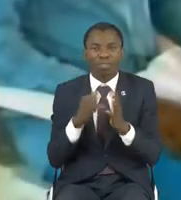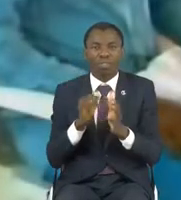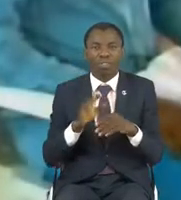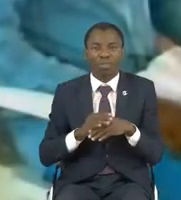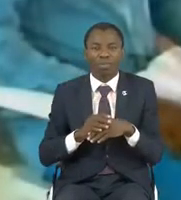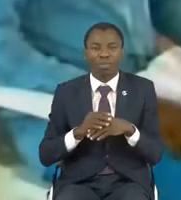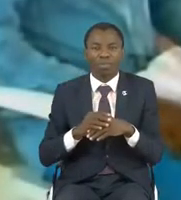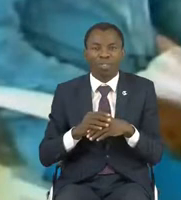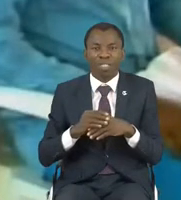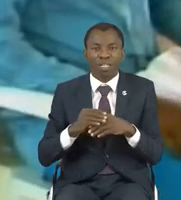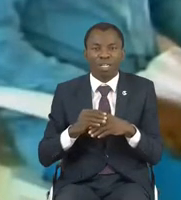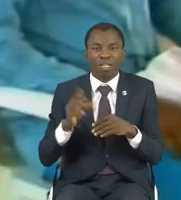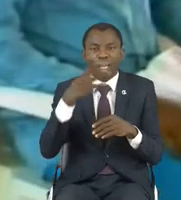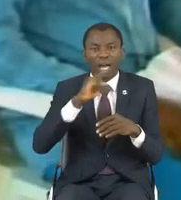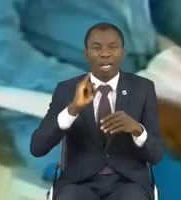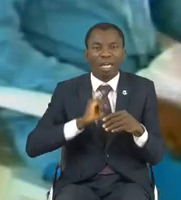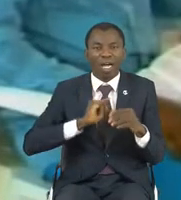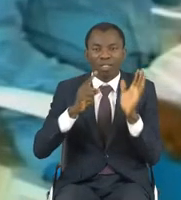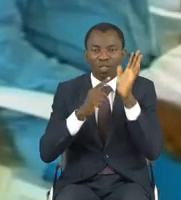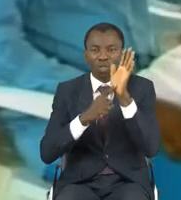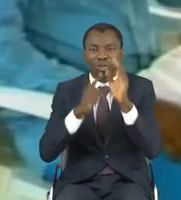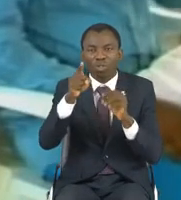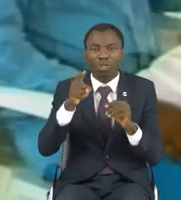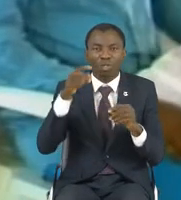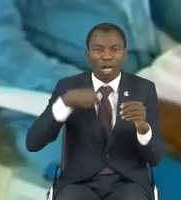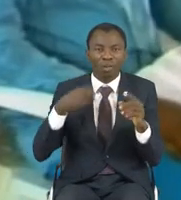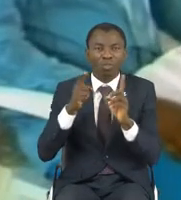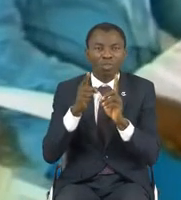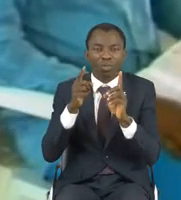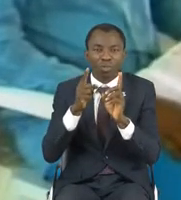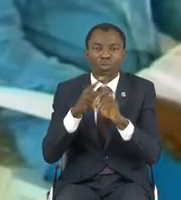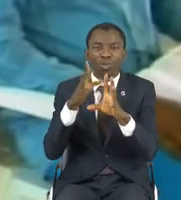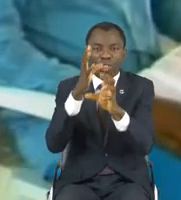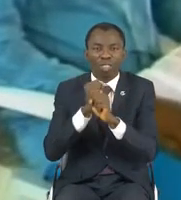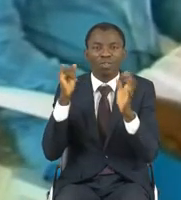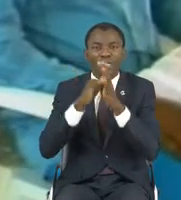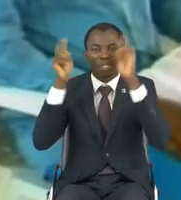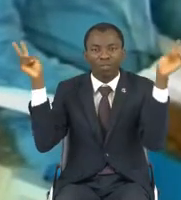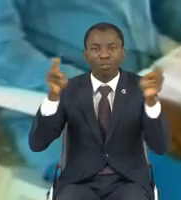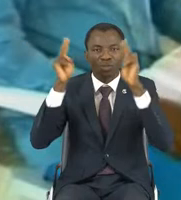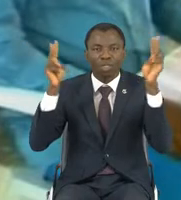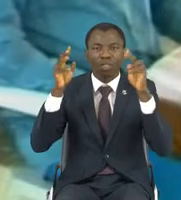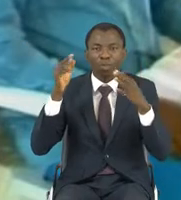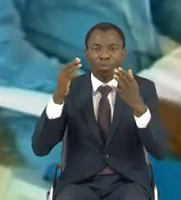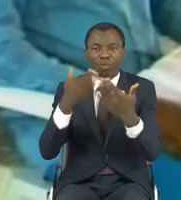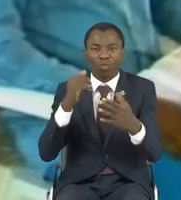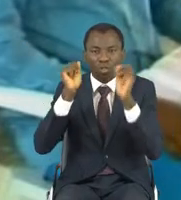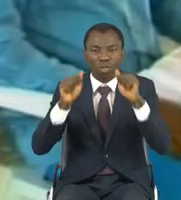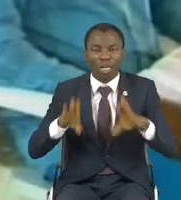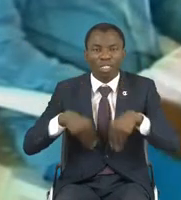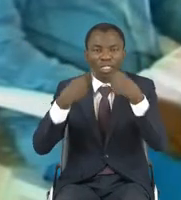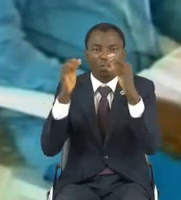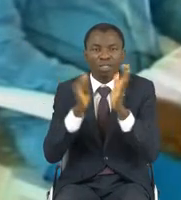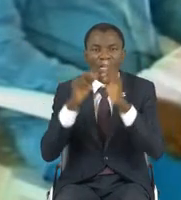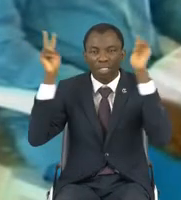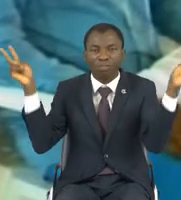No, you cannot. You have to receive the victory before you can deliver the victory. And the reason